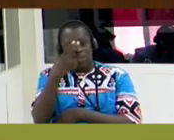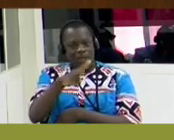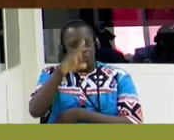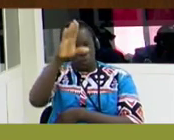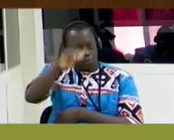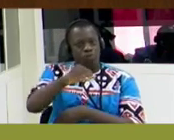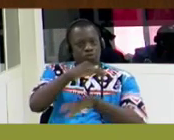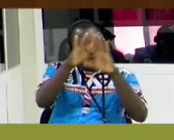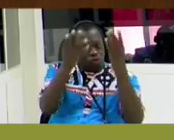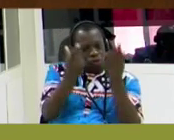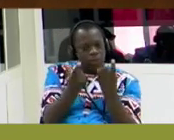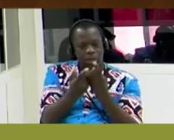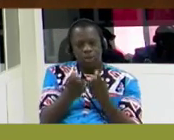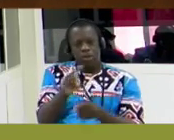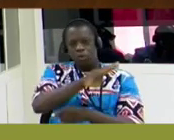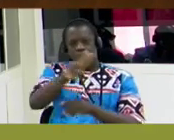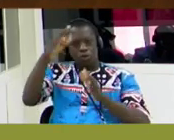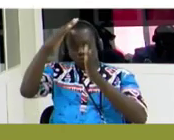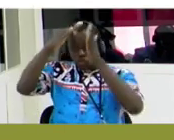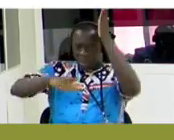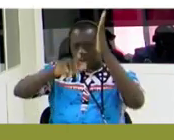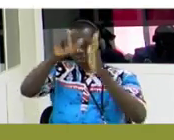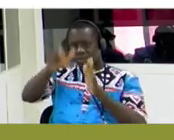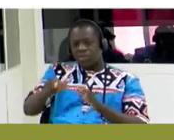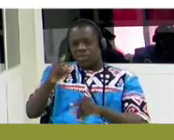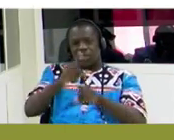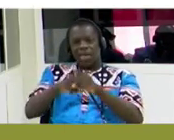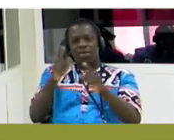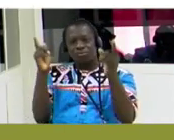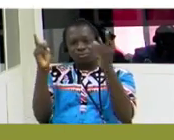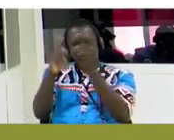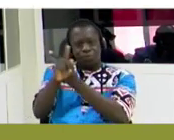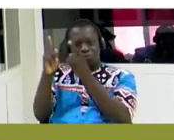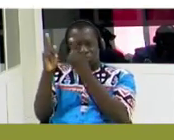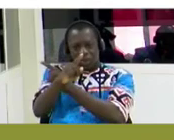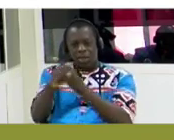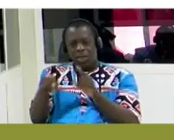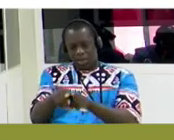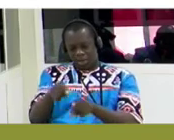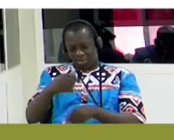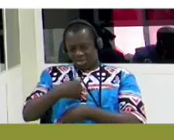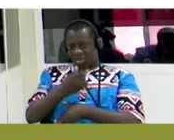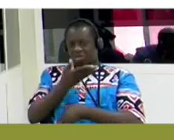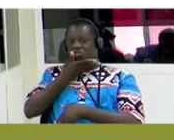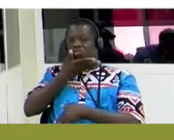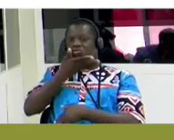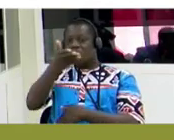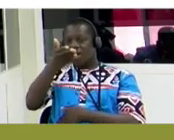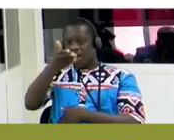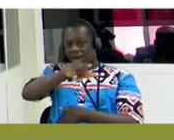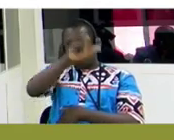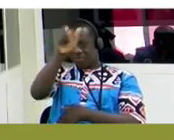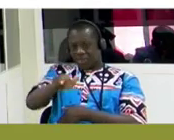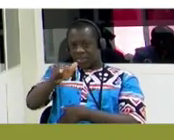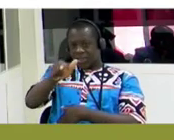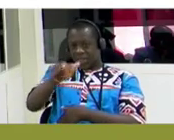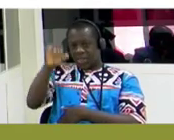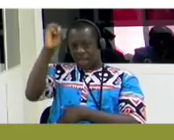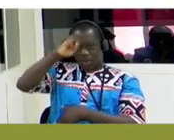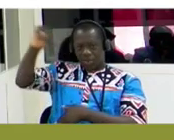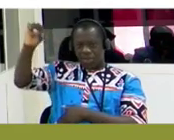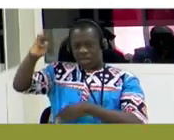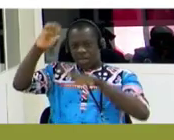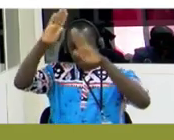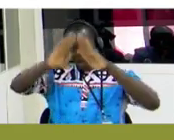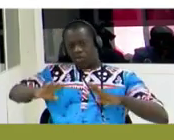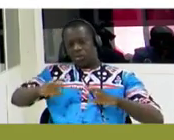No soldier will do that by that time, during the transition. No. I was the youngest, though. I was the youngest at the State Guard. But I know, even the